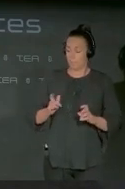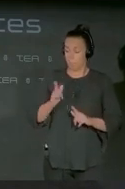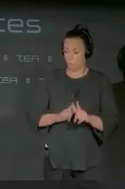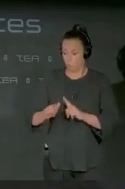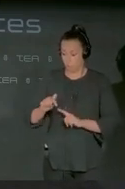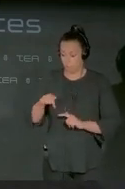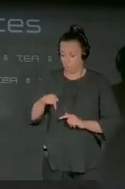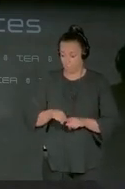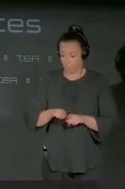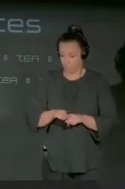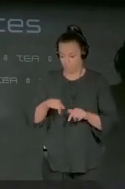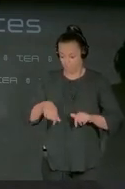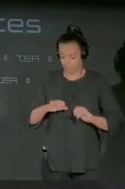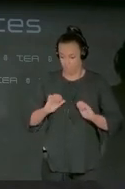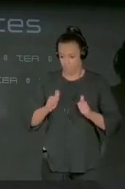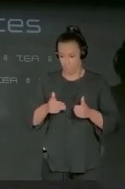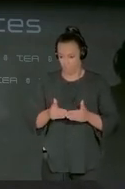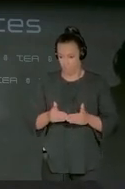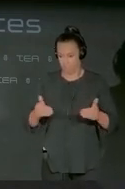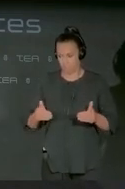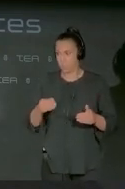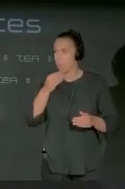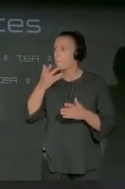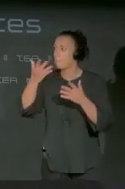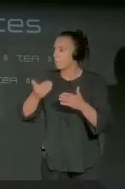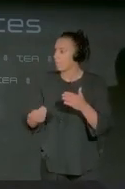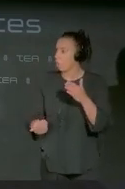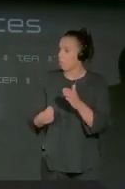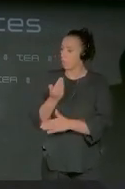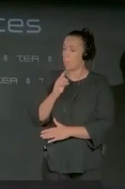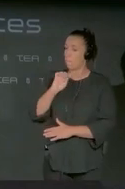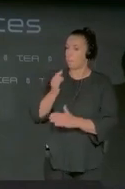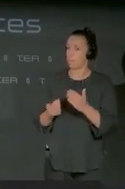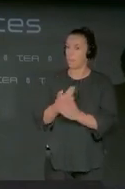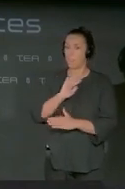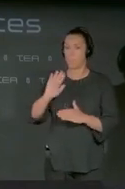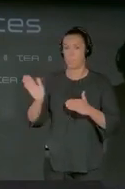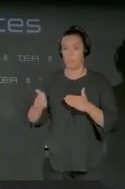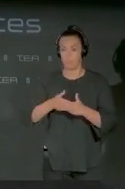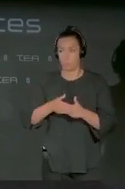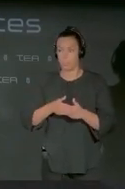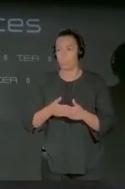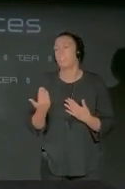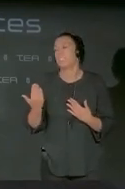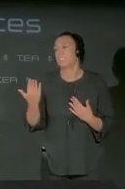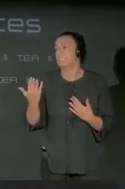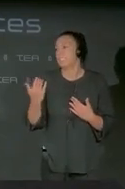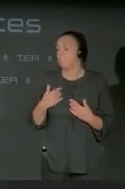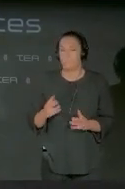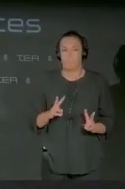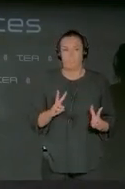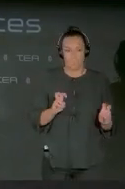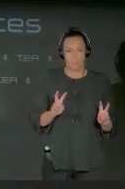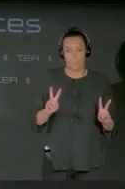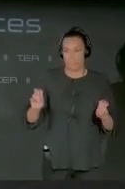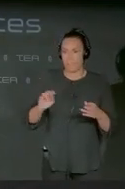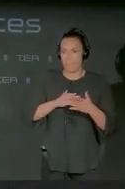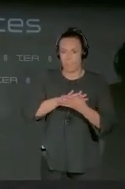muchas. Bienvenidos a las jornadas. Primer día concluido. Hemos lanzado ya muchos asuntos para